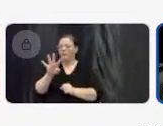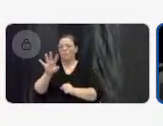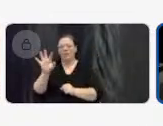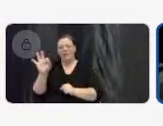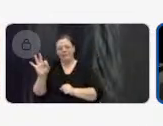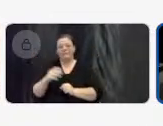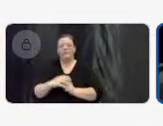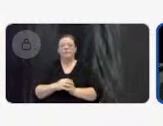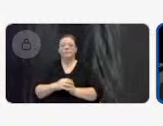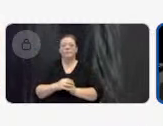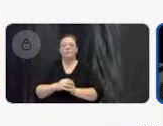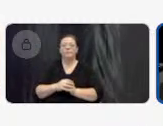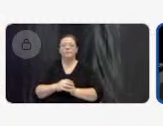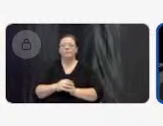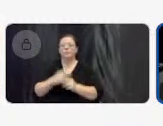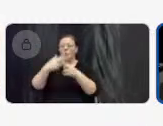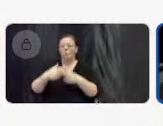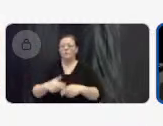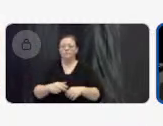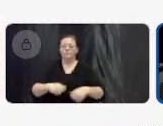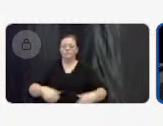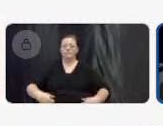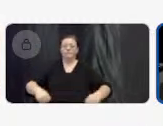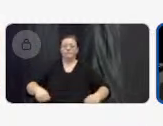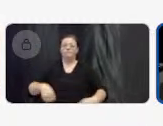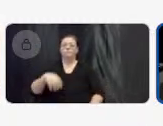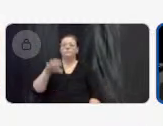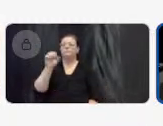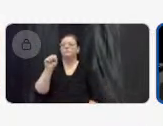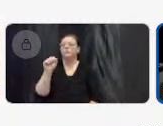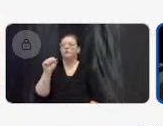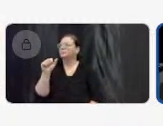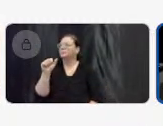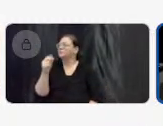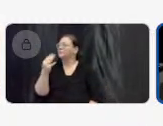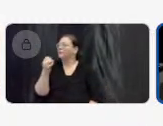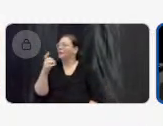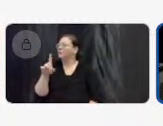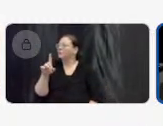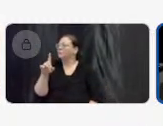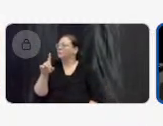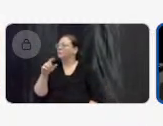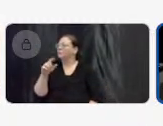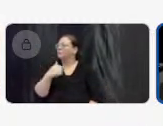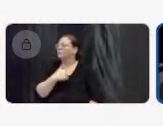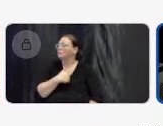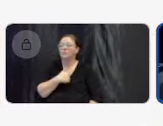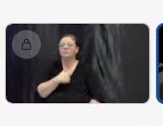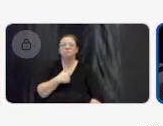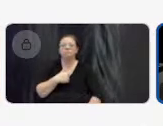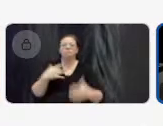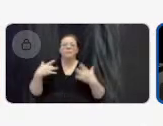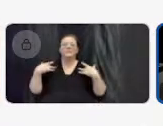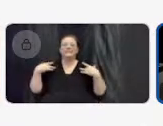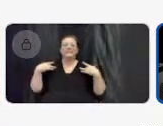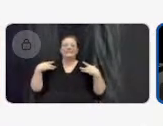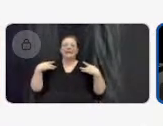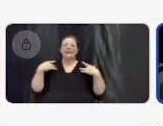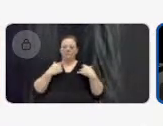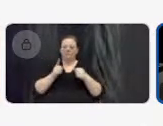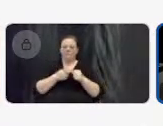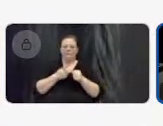1S-1844-F, and roll call, please. Samad? I'd like to abstain. I wasn't here for the first